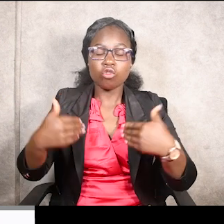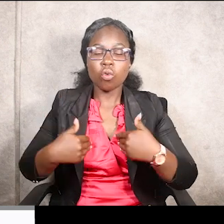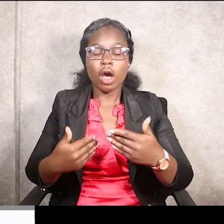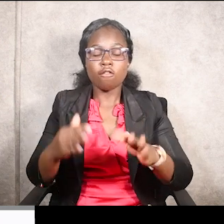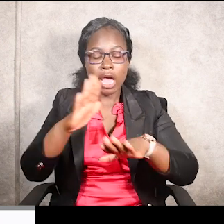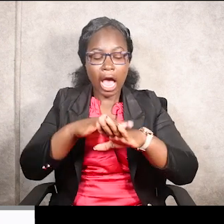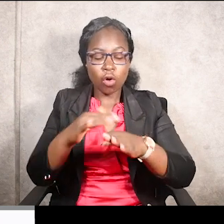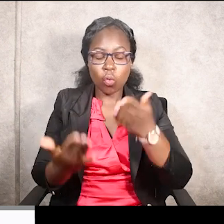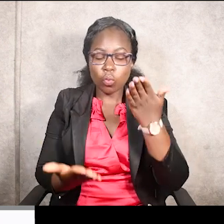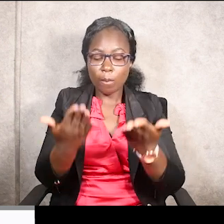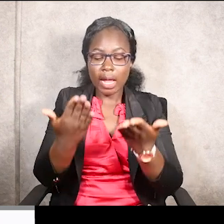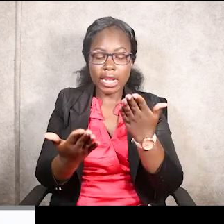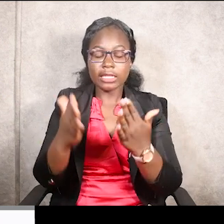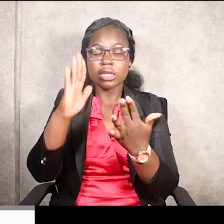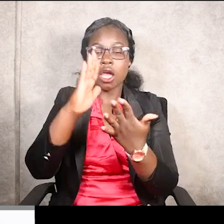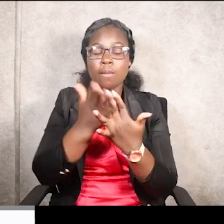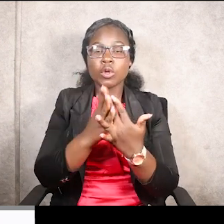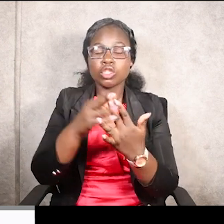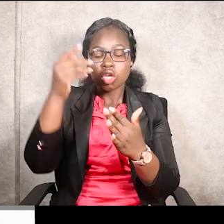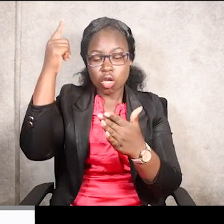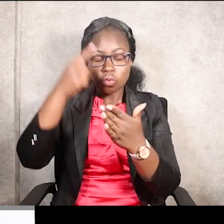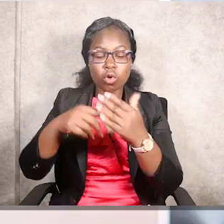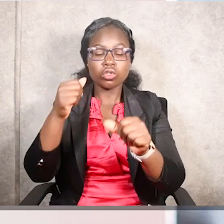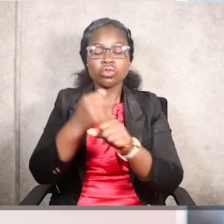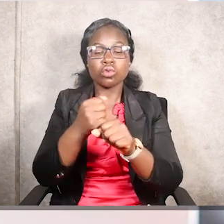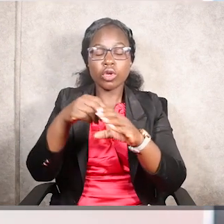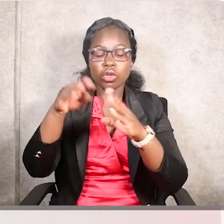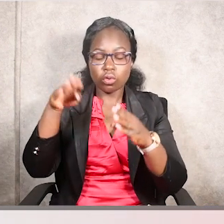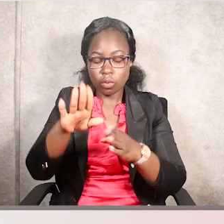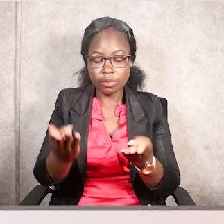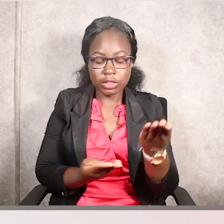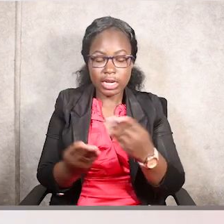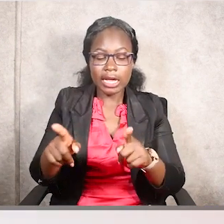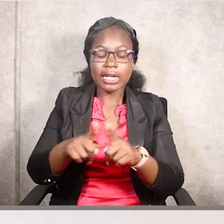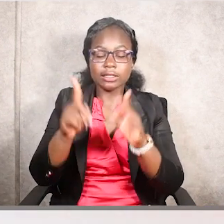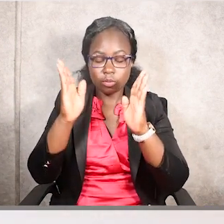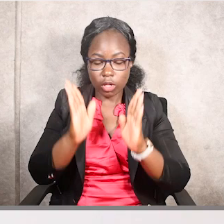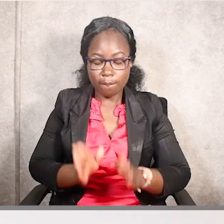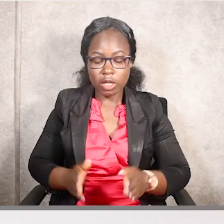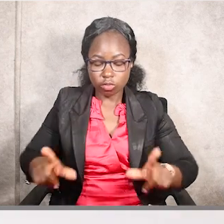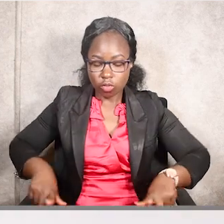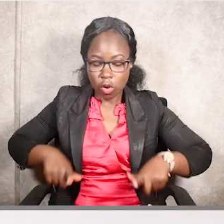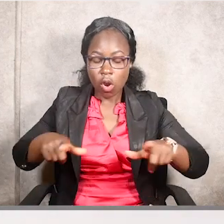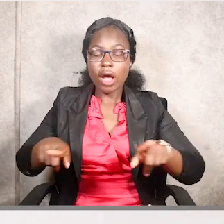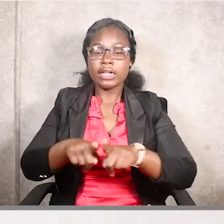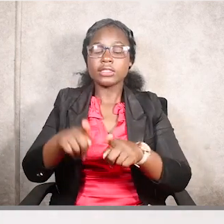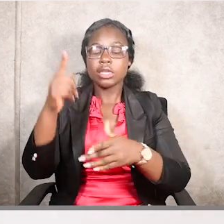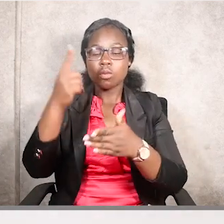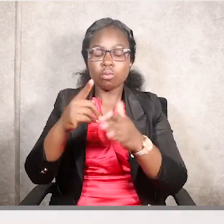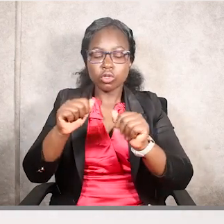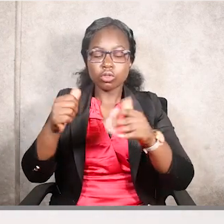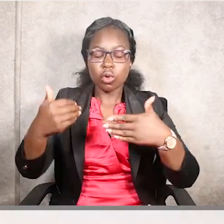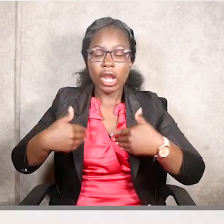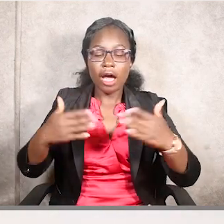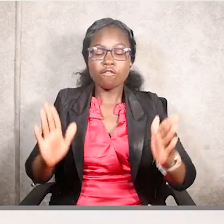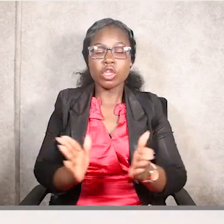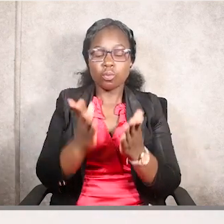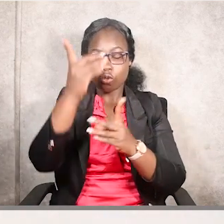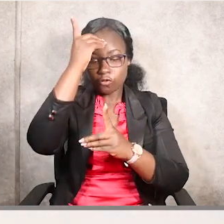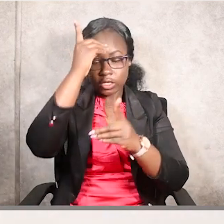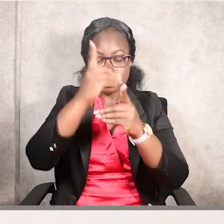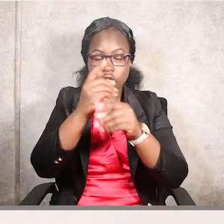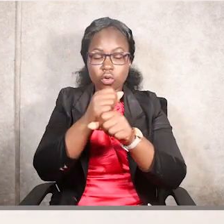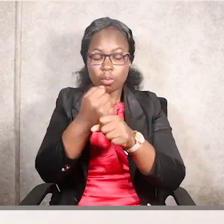balance between what you do in your business and your personal life, and then you're also going to have improved decision